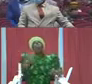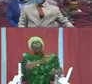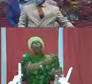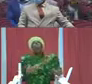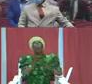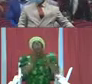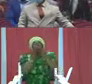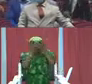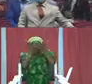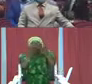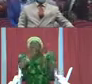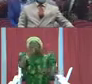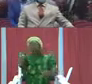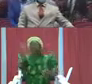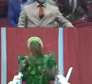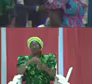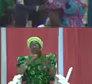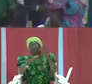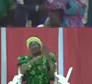Over to you, Ben.